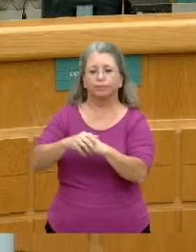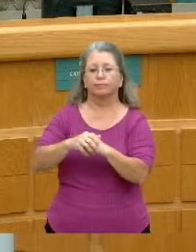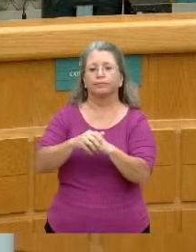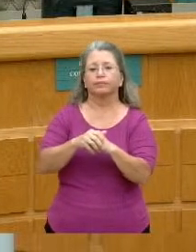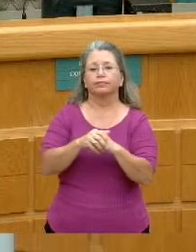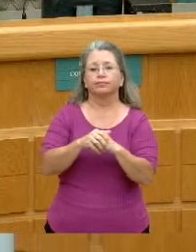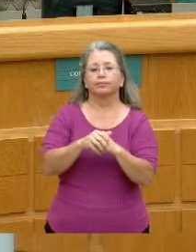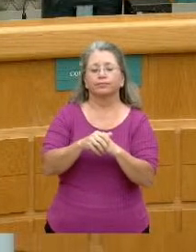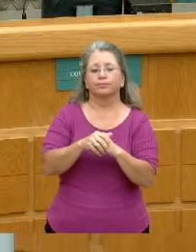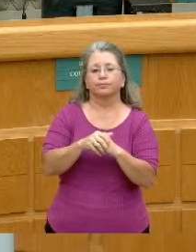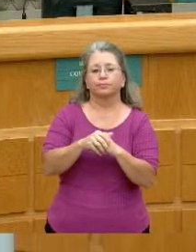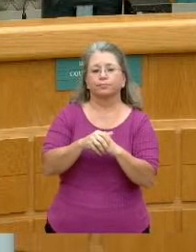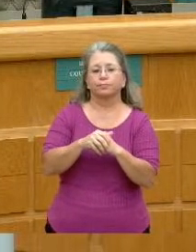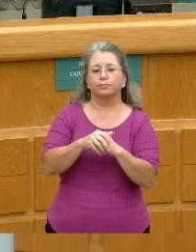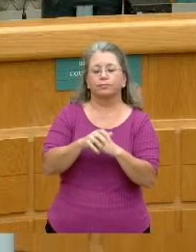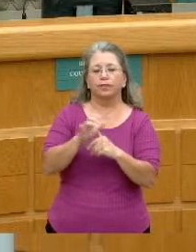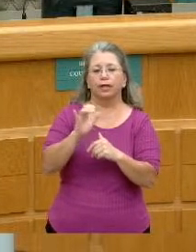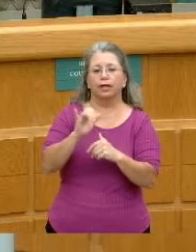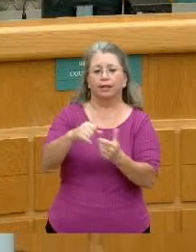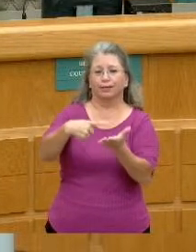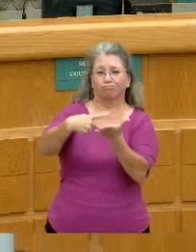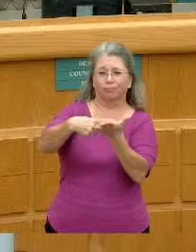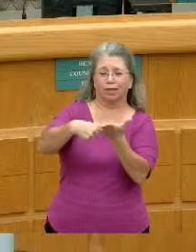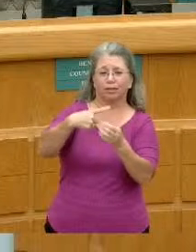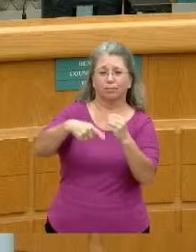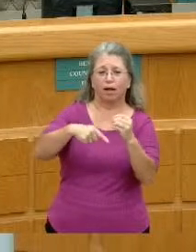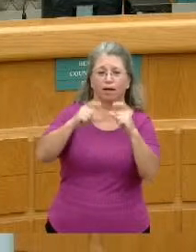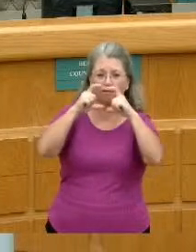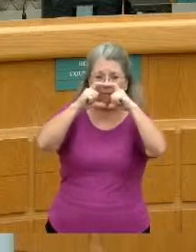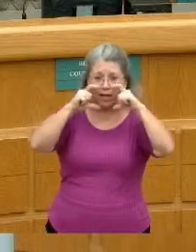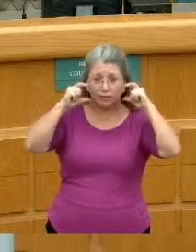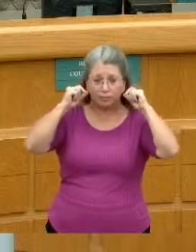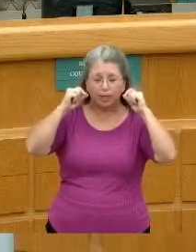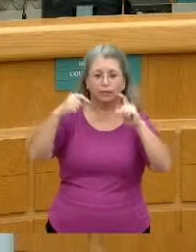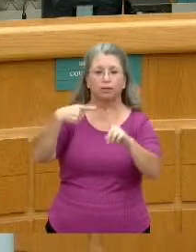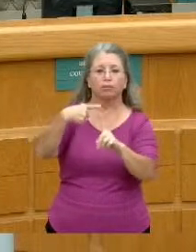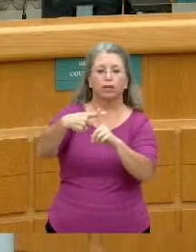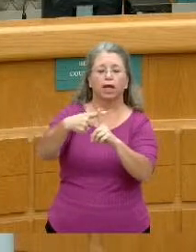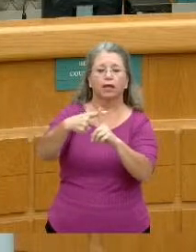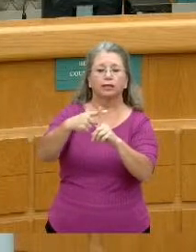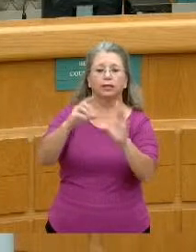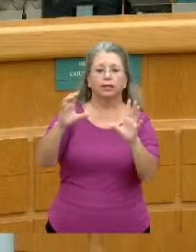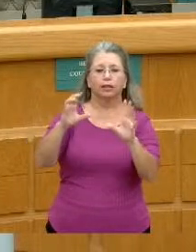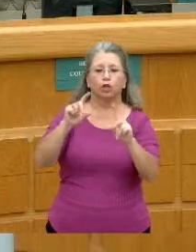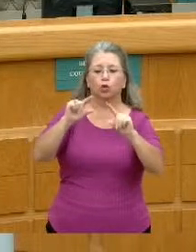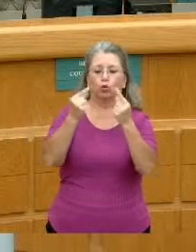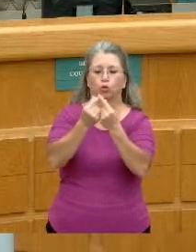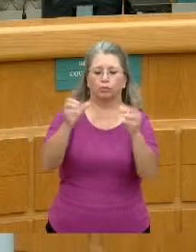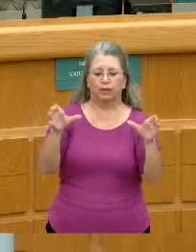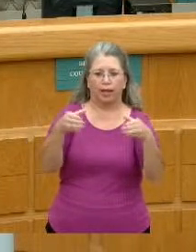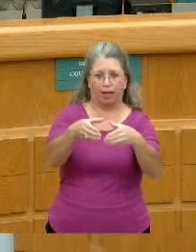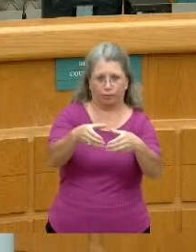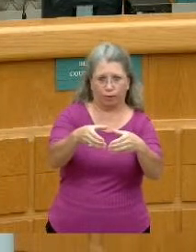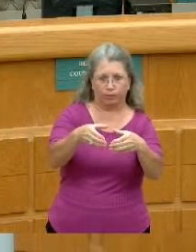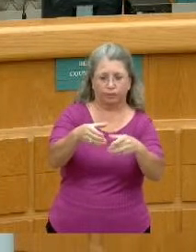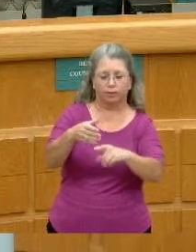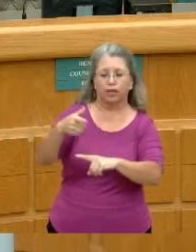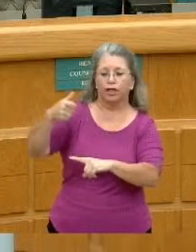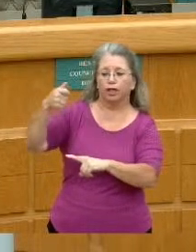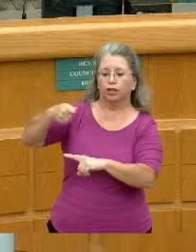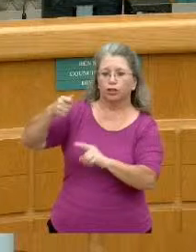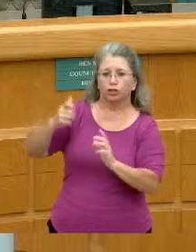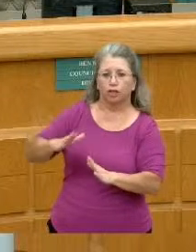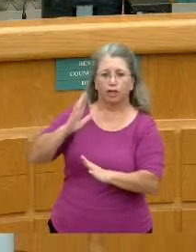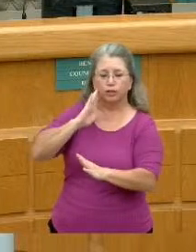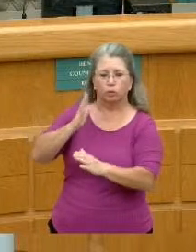that address face masks as well as gatherings. And the judge will cover those in